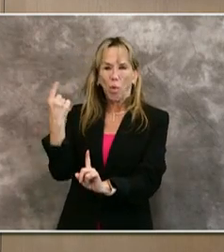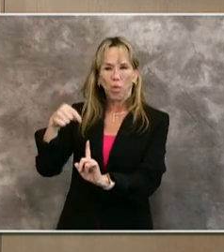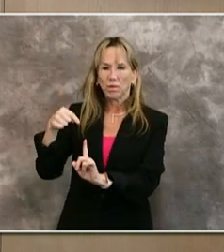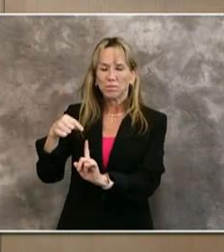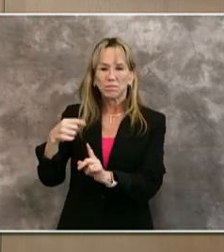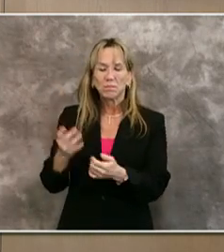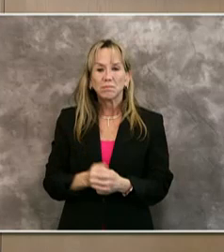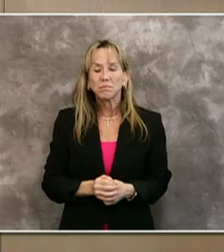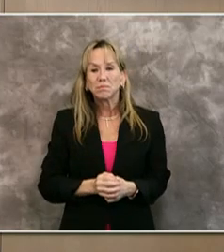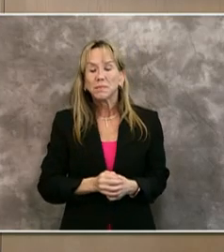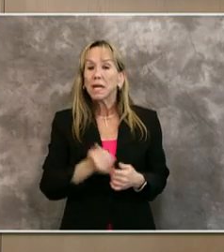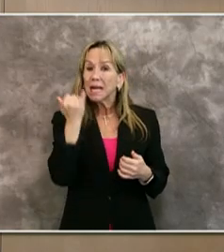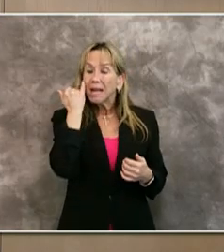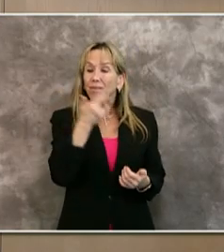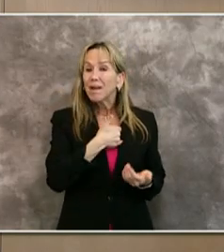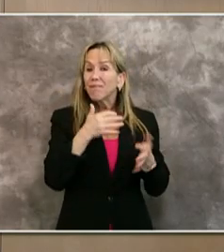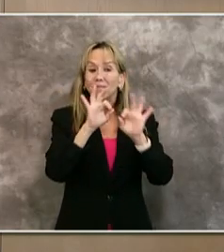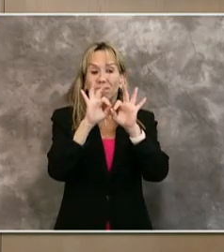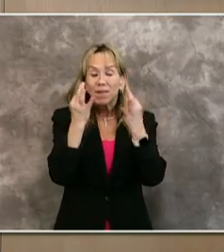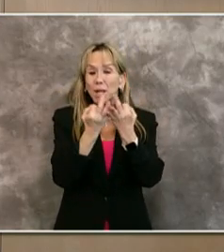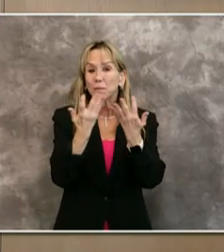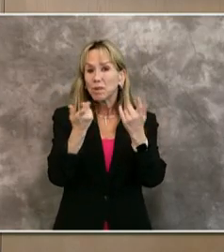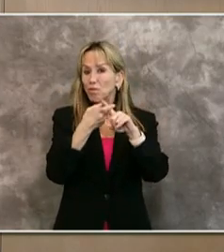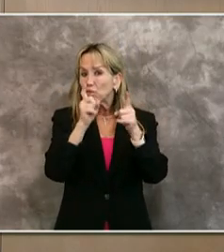Having, whether it's family or friends,